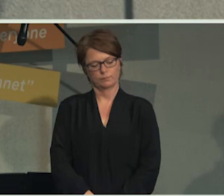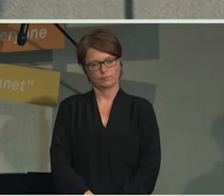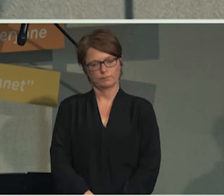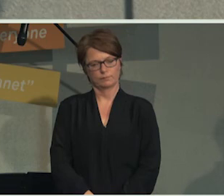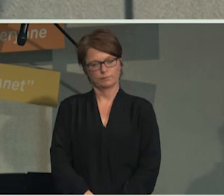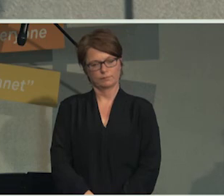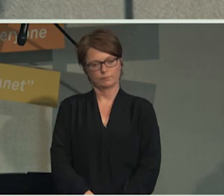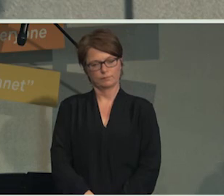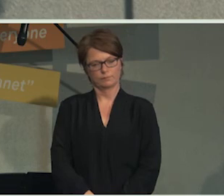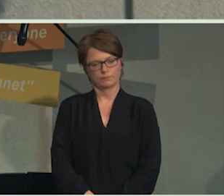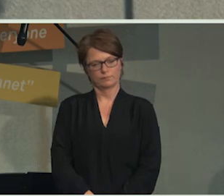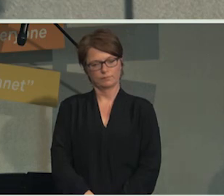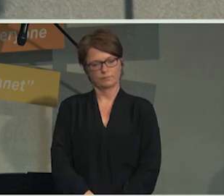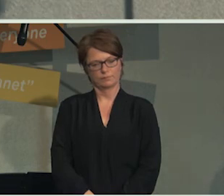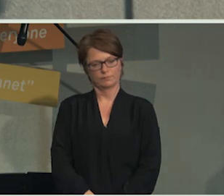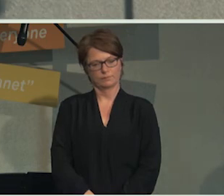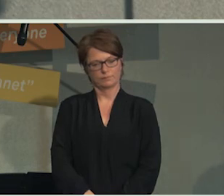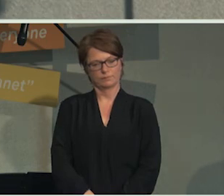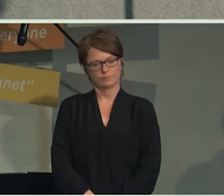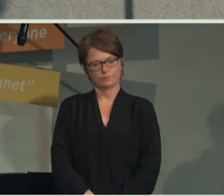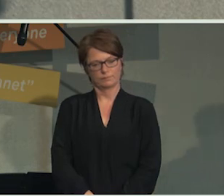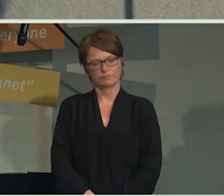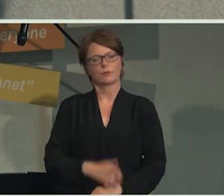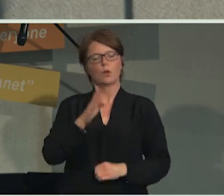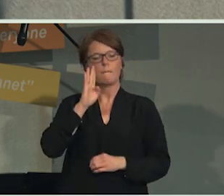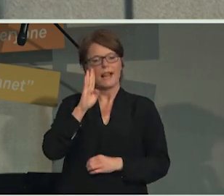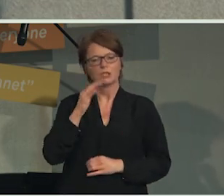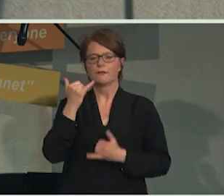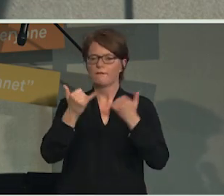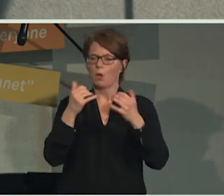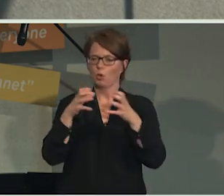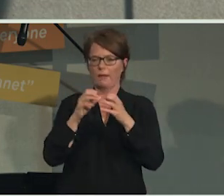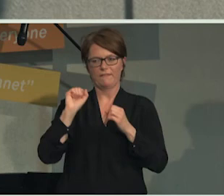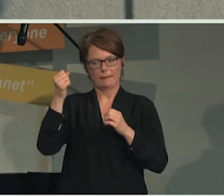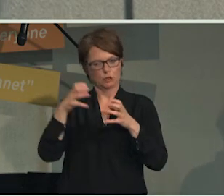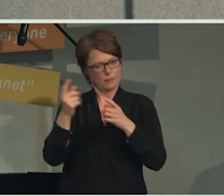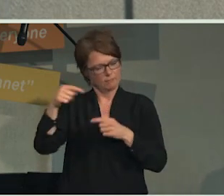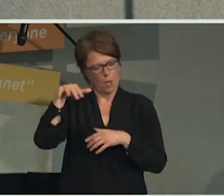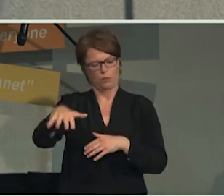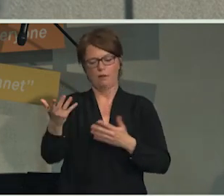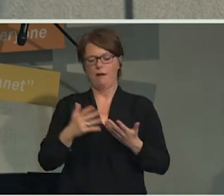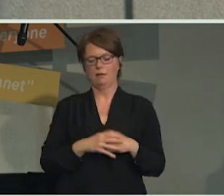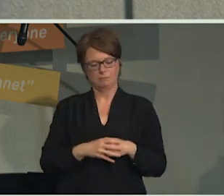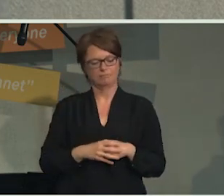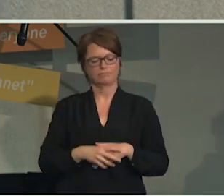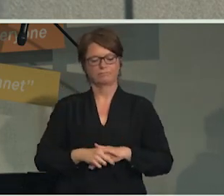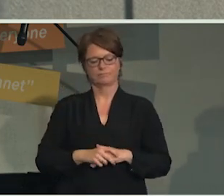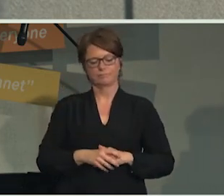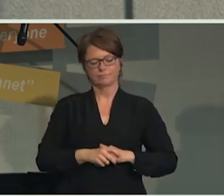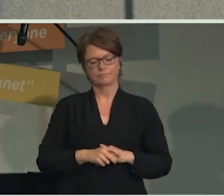And many more. So thank you all for the amazing work you do. And last but not least, I want to thank you,